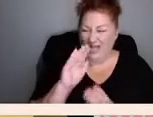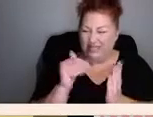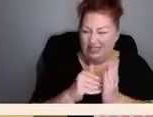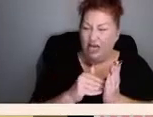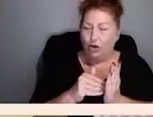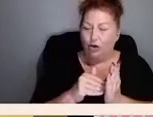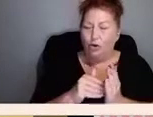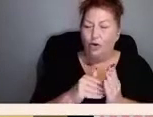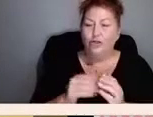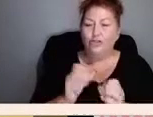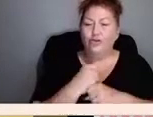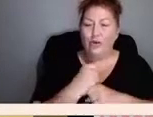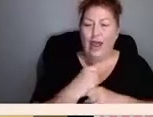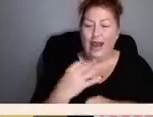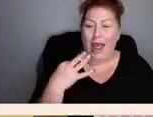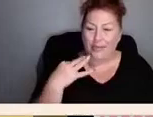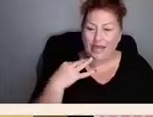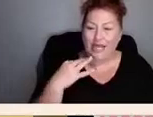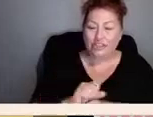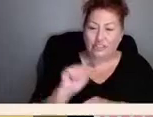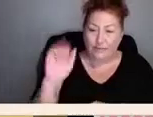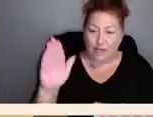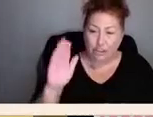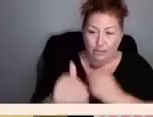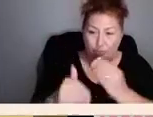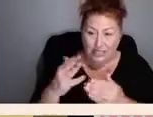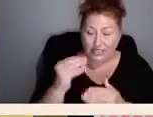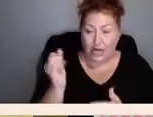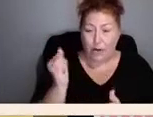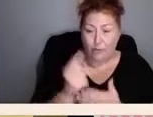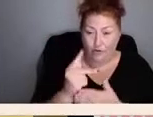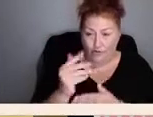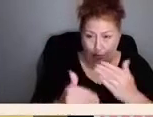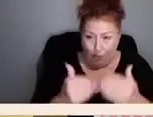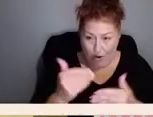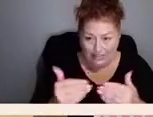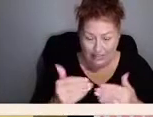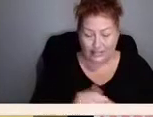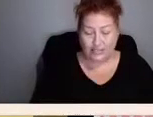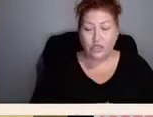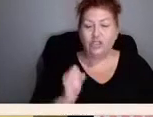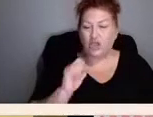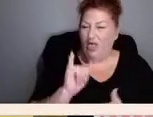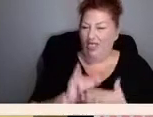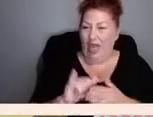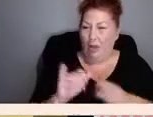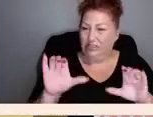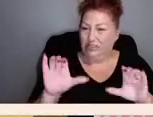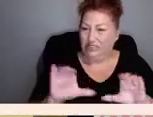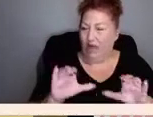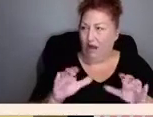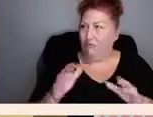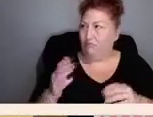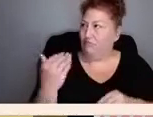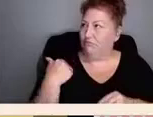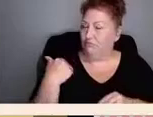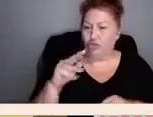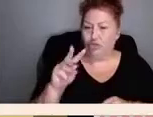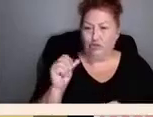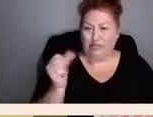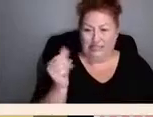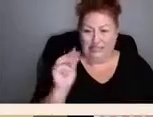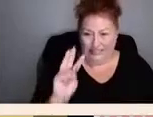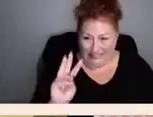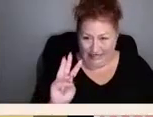an application submission process and approval process. And so that was done in